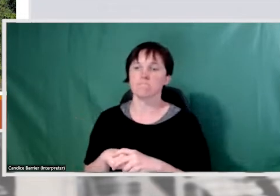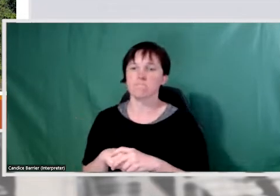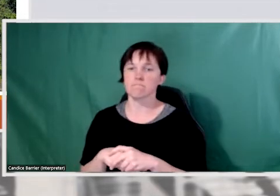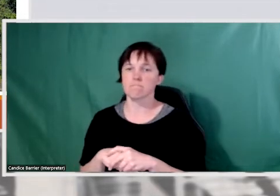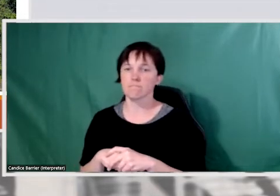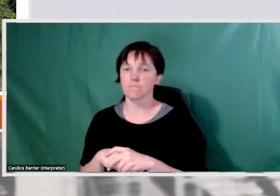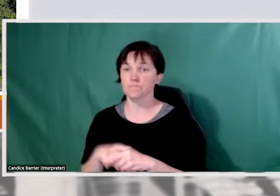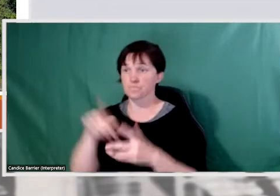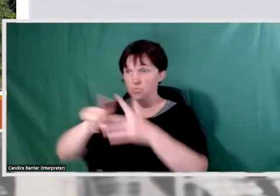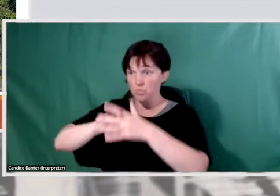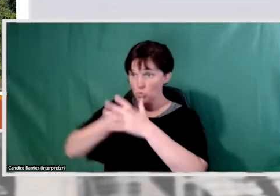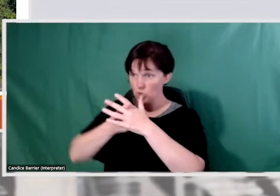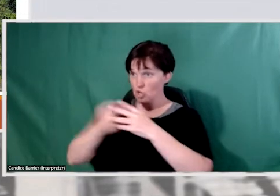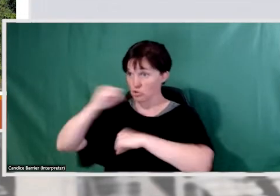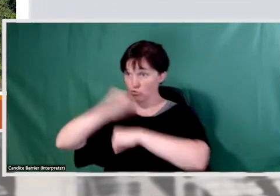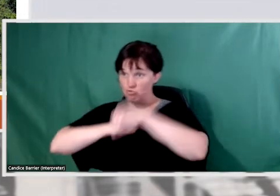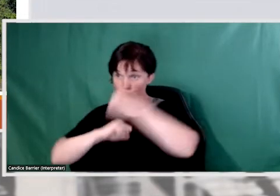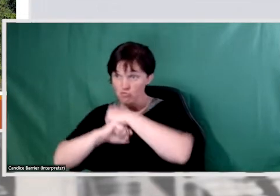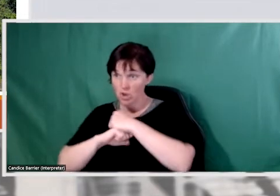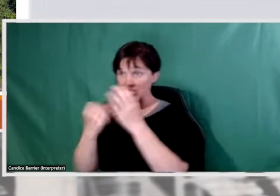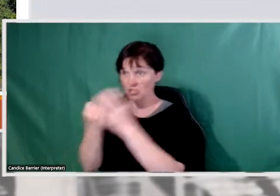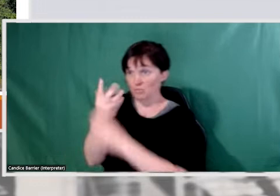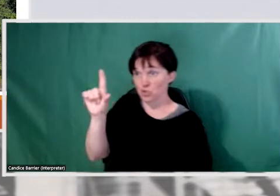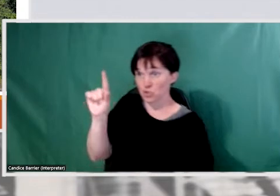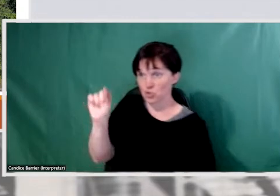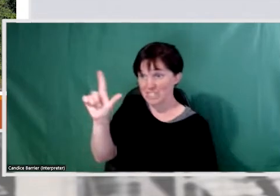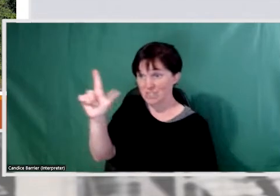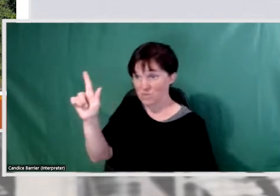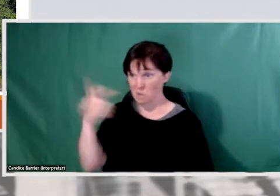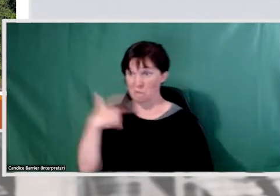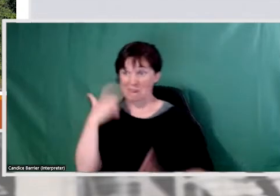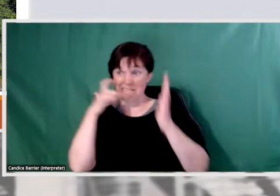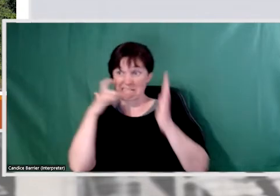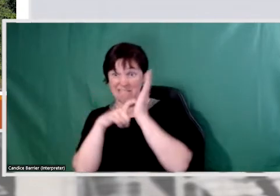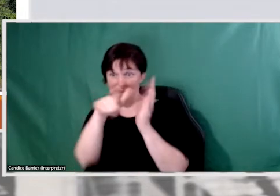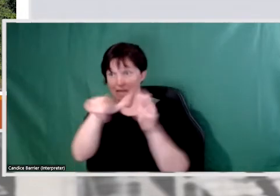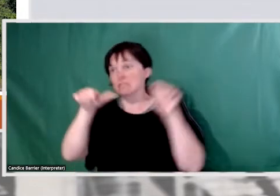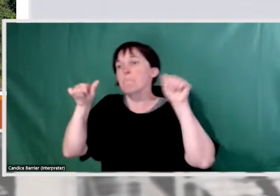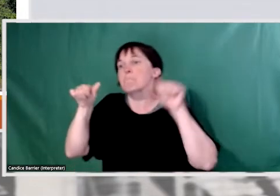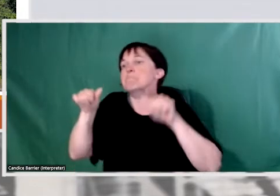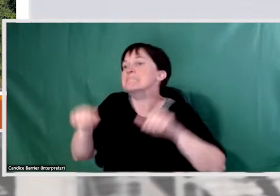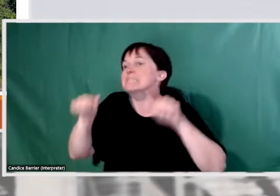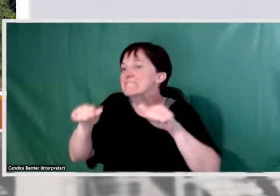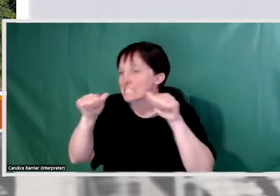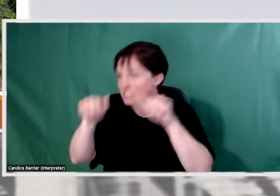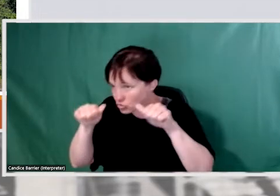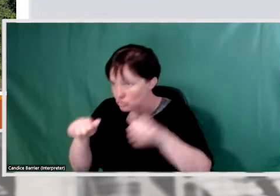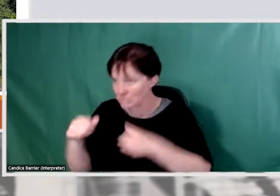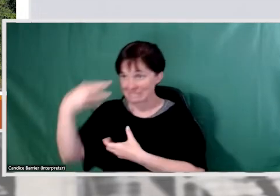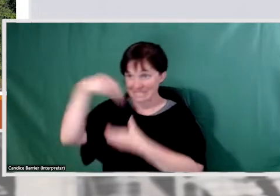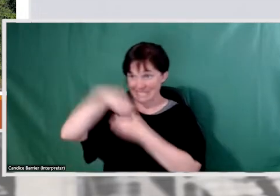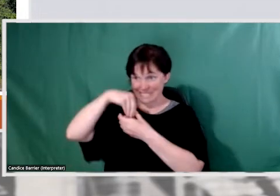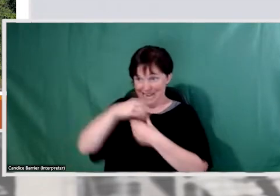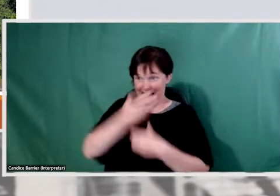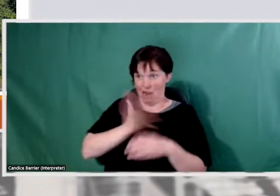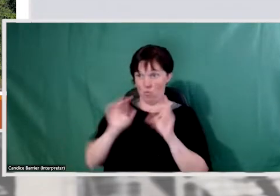We began our construction in spring of 21. We actually identified this as a potential project internally in the department